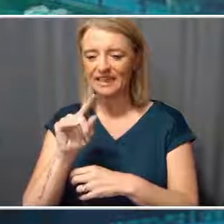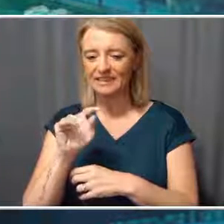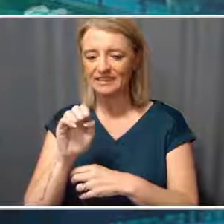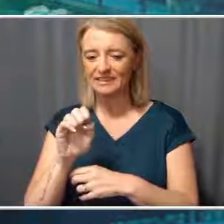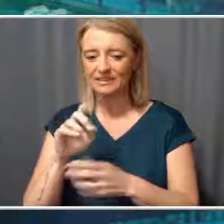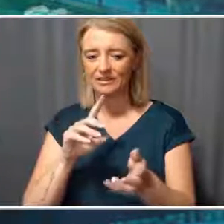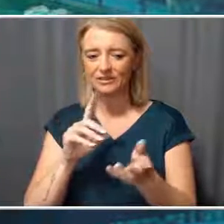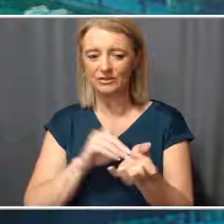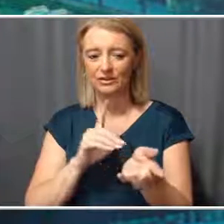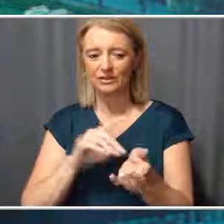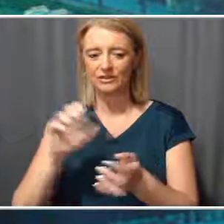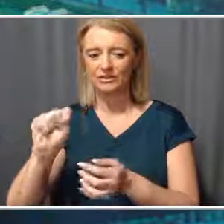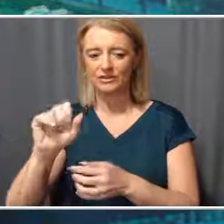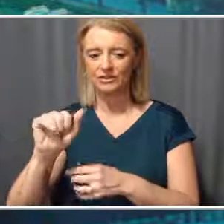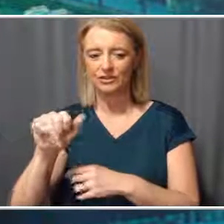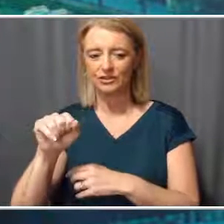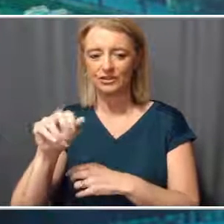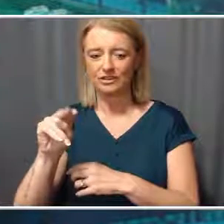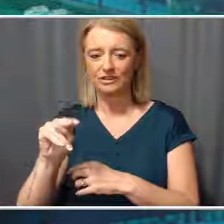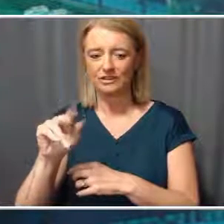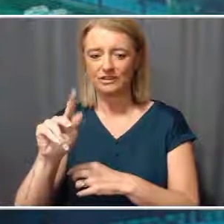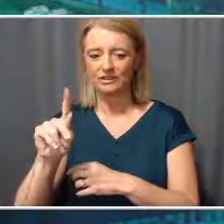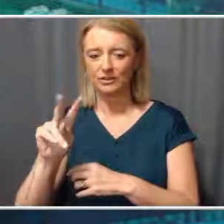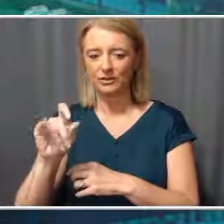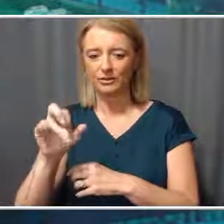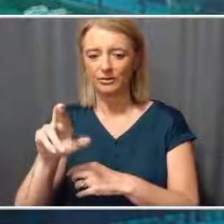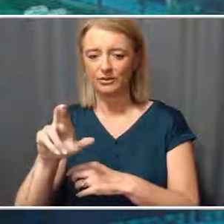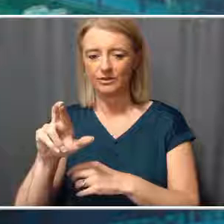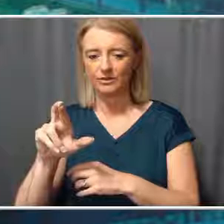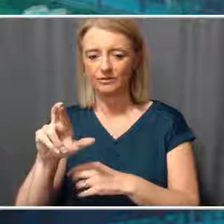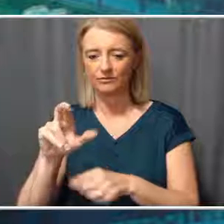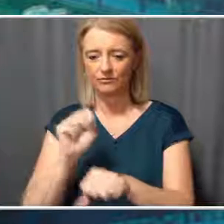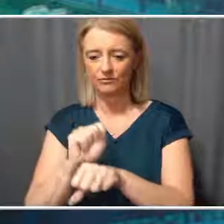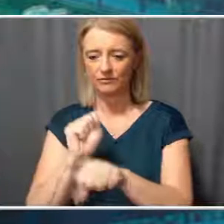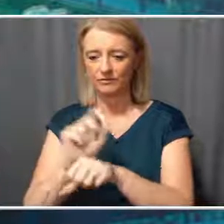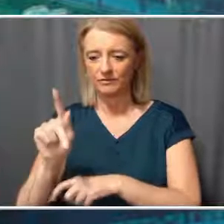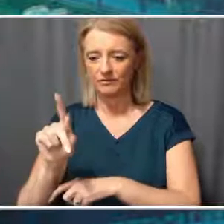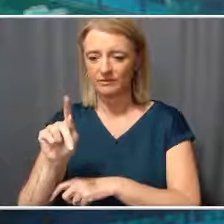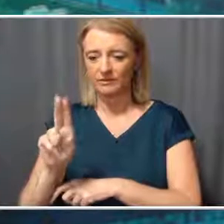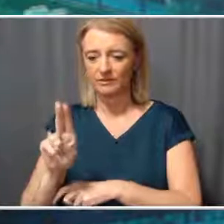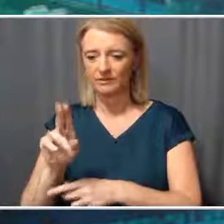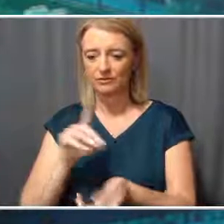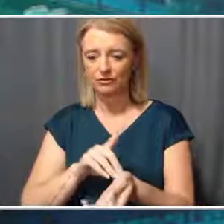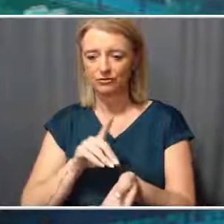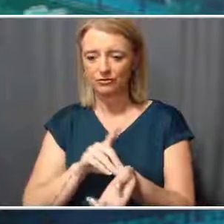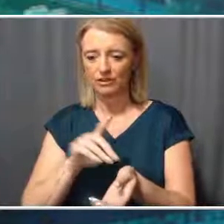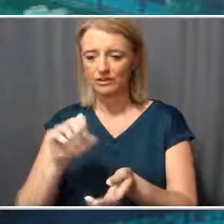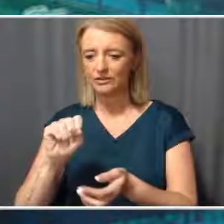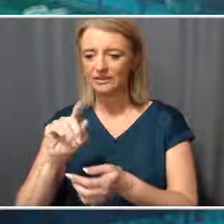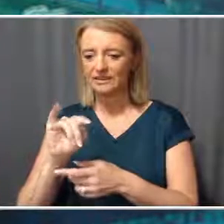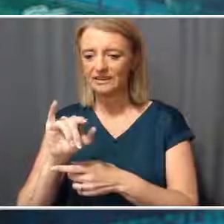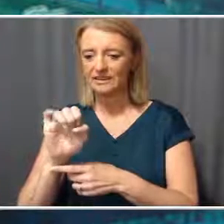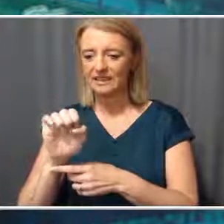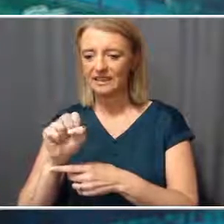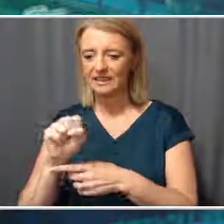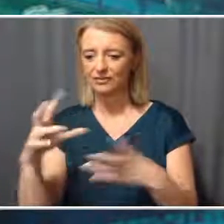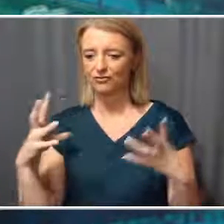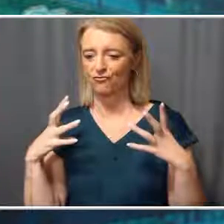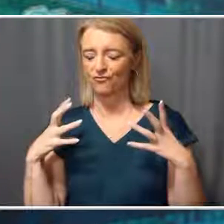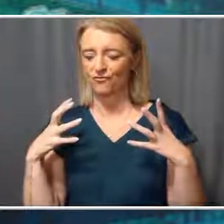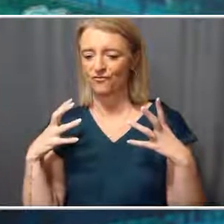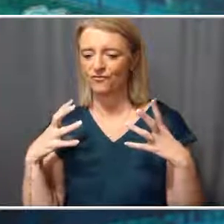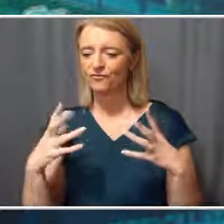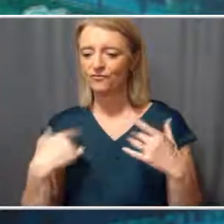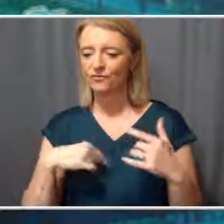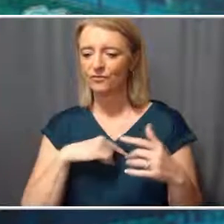It can make you throw up and feel nauseated. And once the migraine attack wears off, some people feel exhausted for a full day or more.